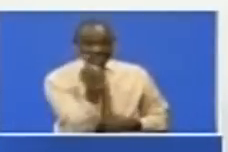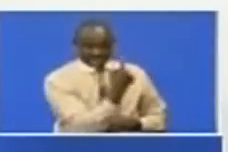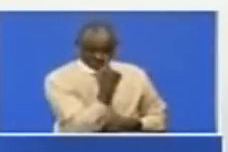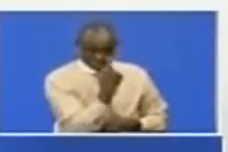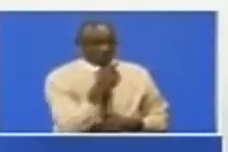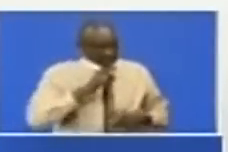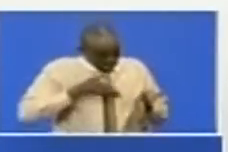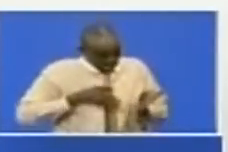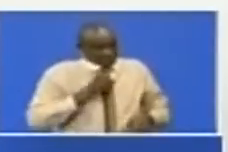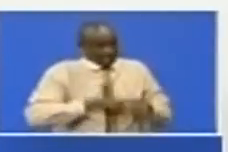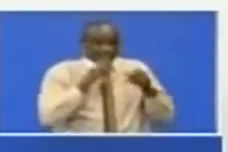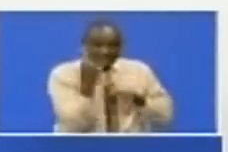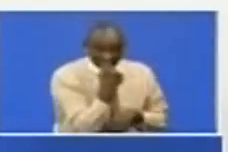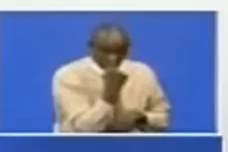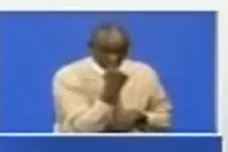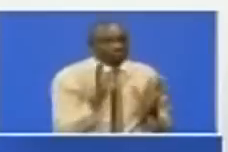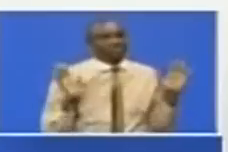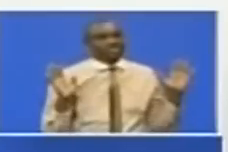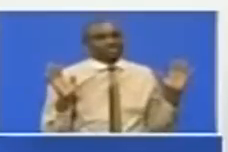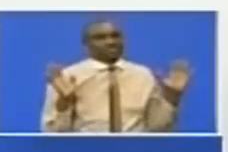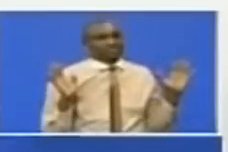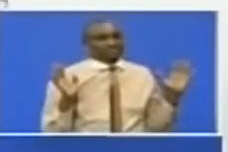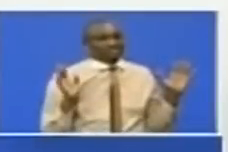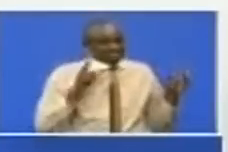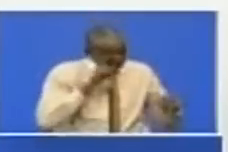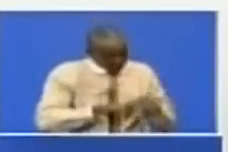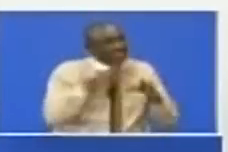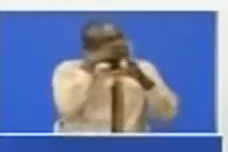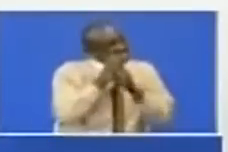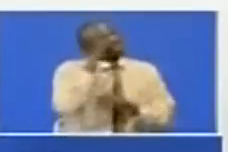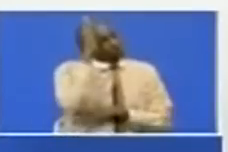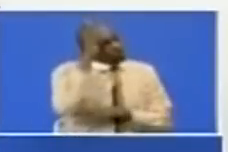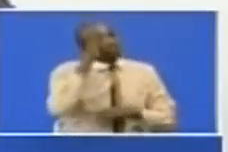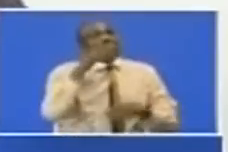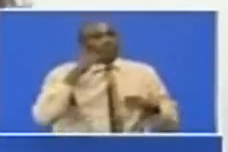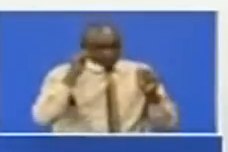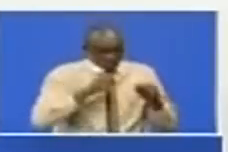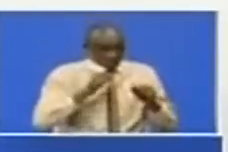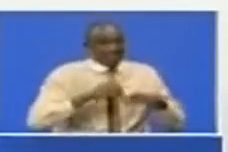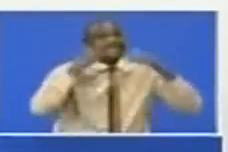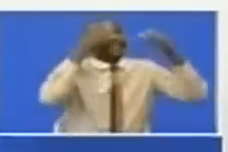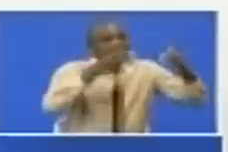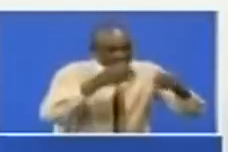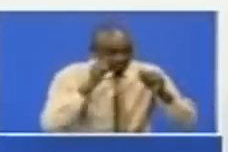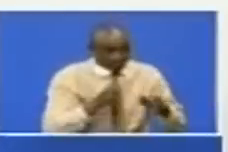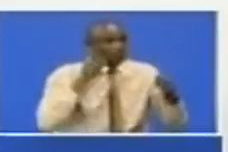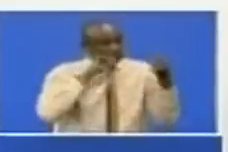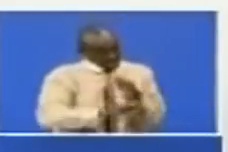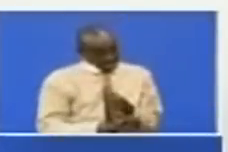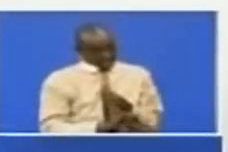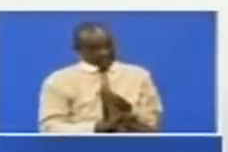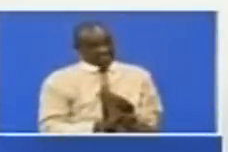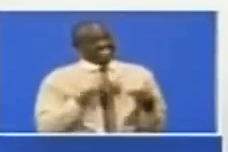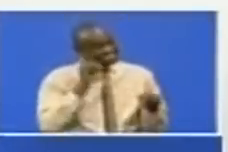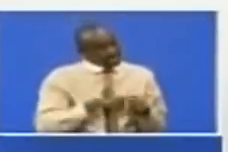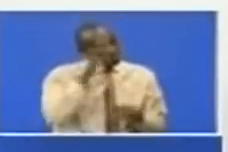a season. Right now, I'm in that season. And as I trust God to get into the next stage, which mm-hmm. is the stage of marriage,